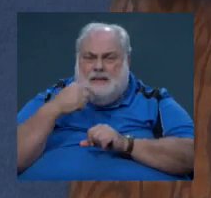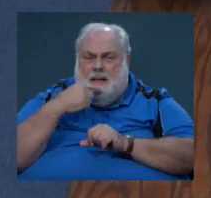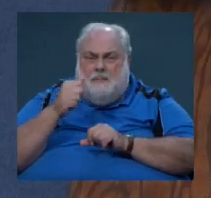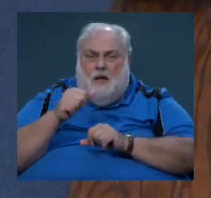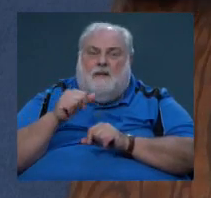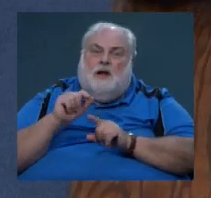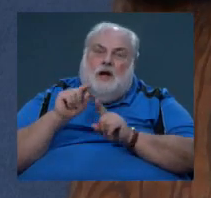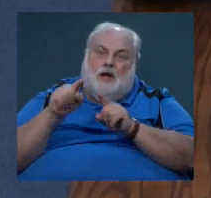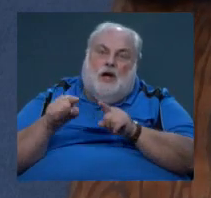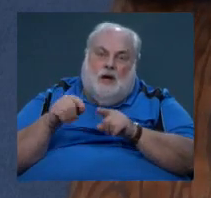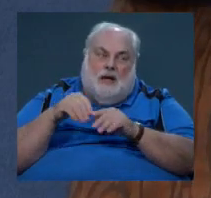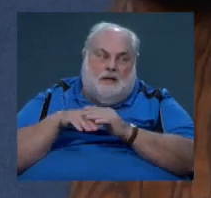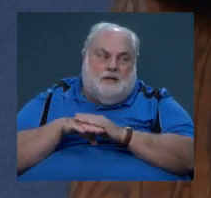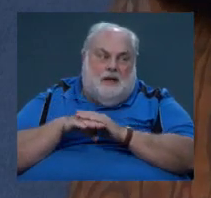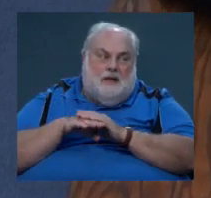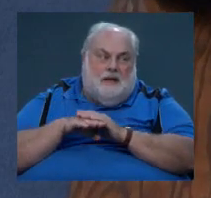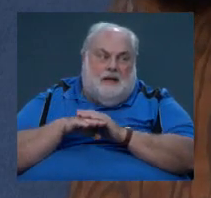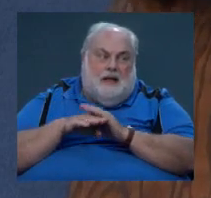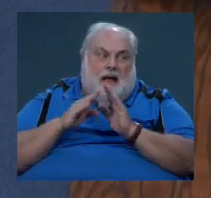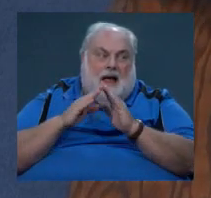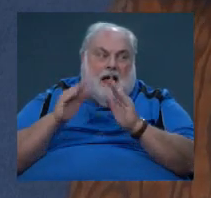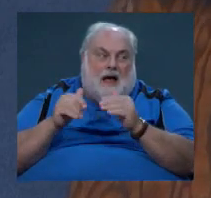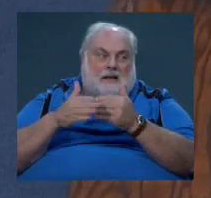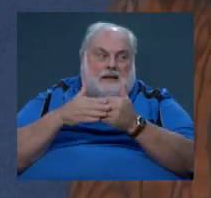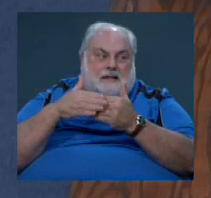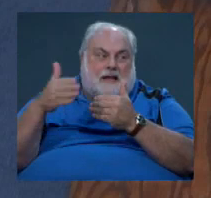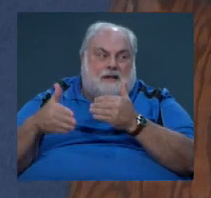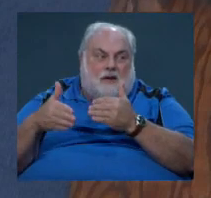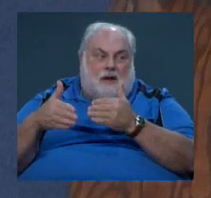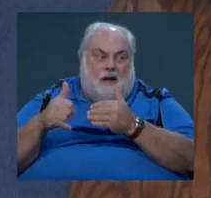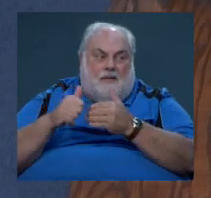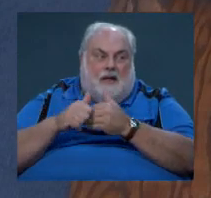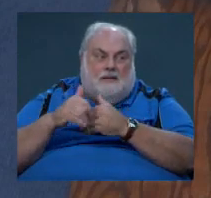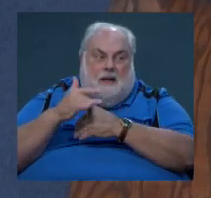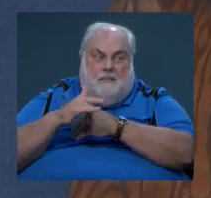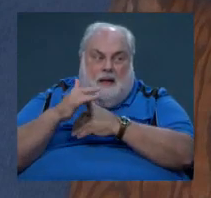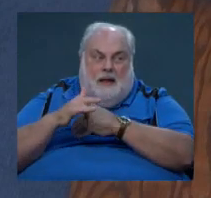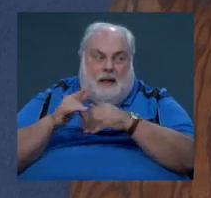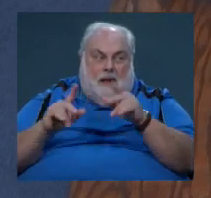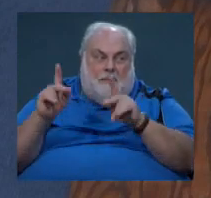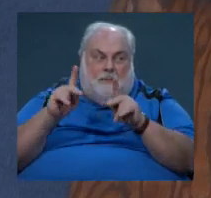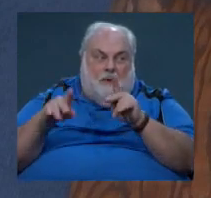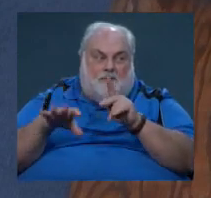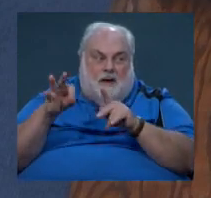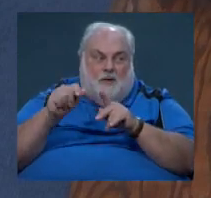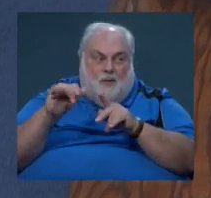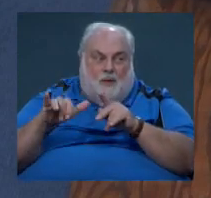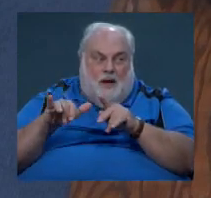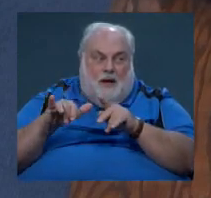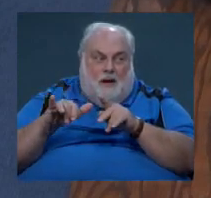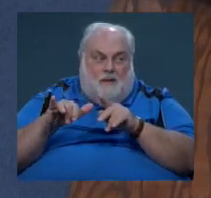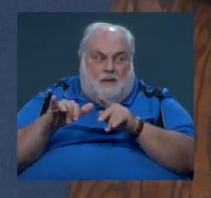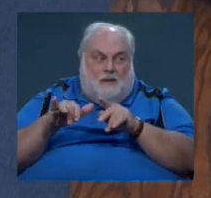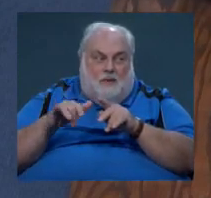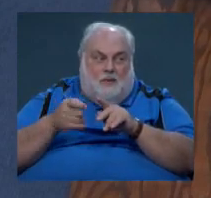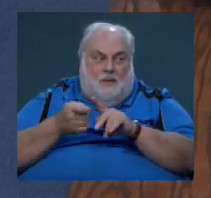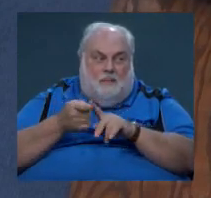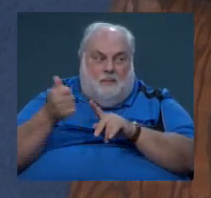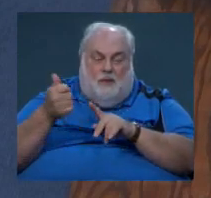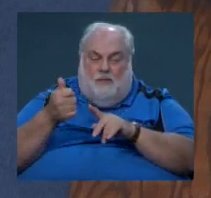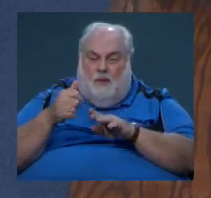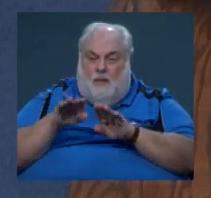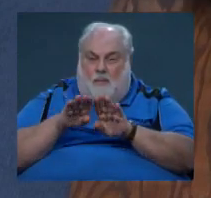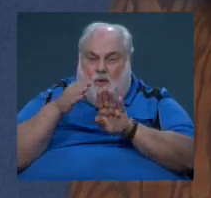them to go over in the house next door that's abandoned, that people find a way to take the